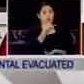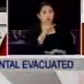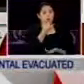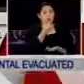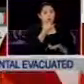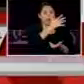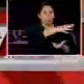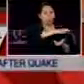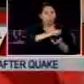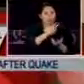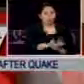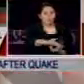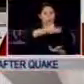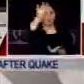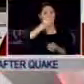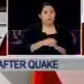and